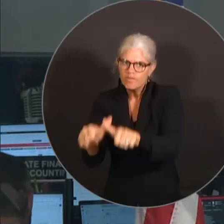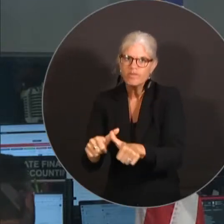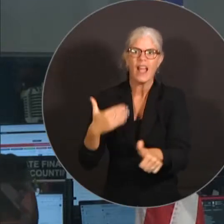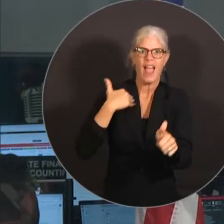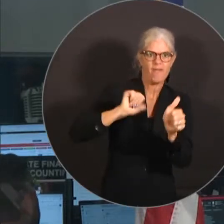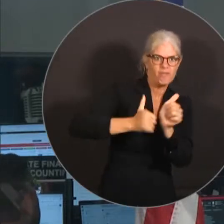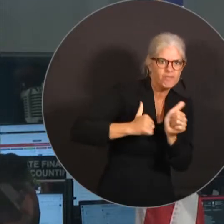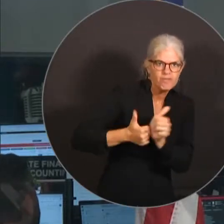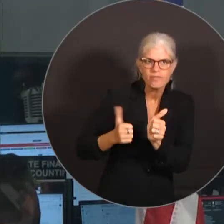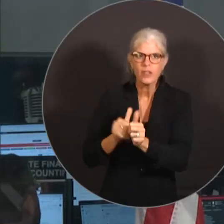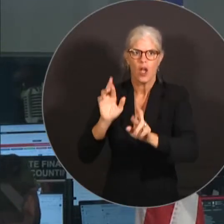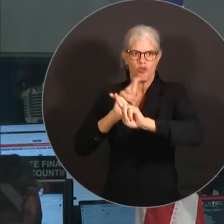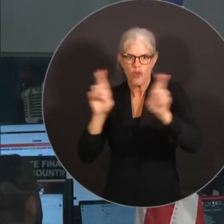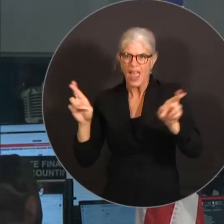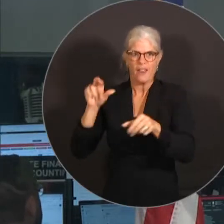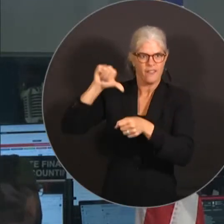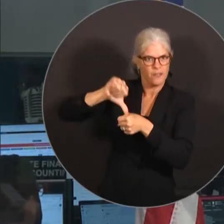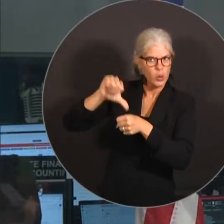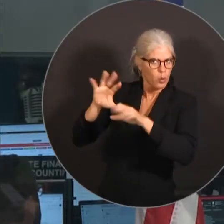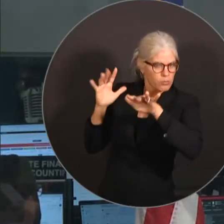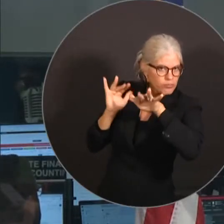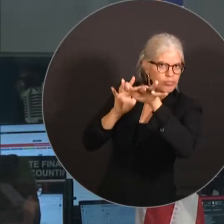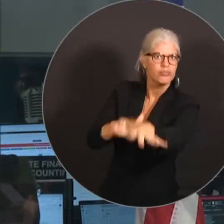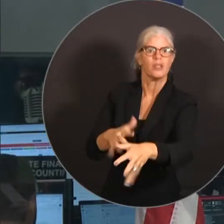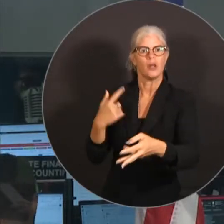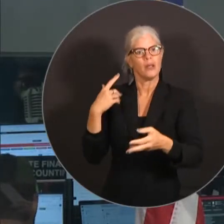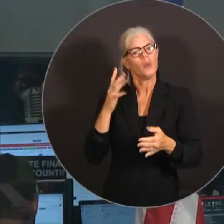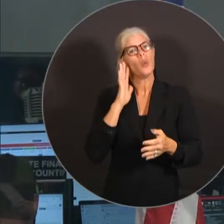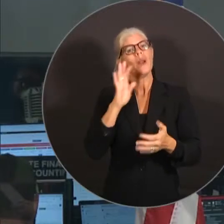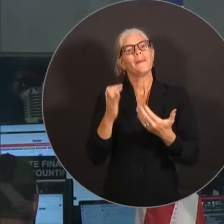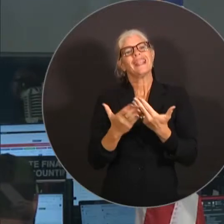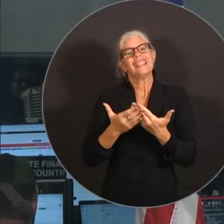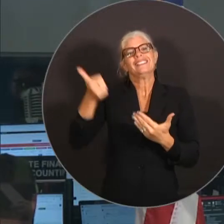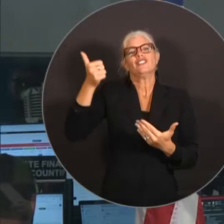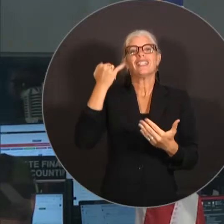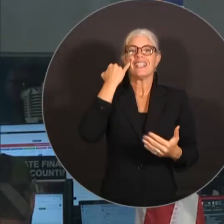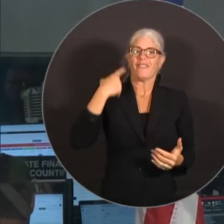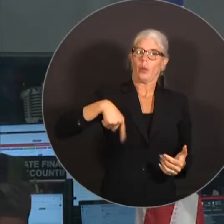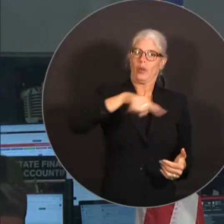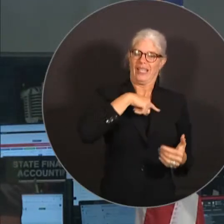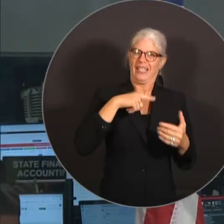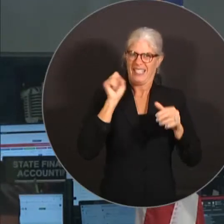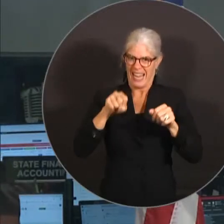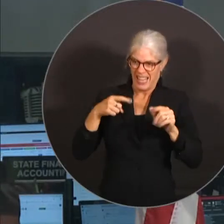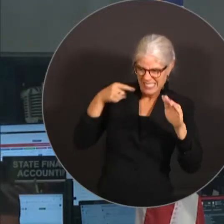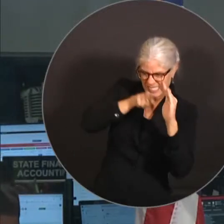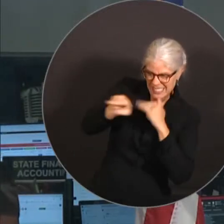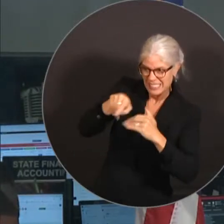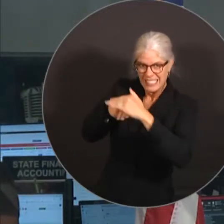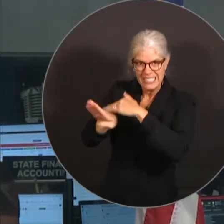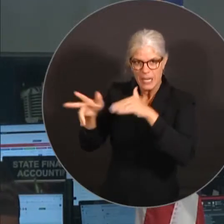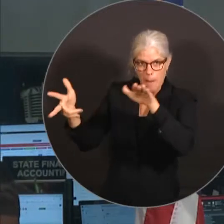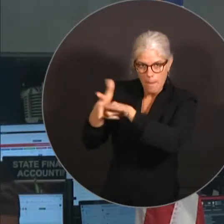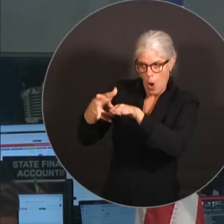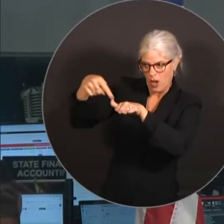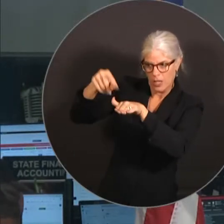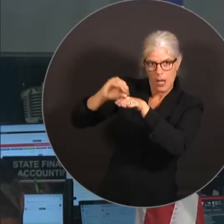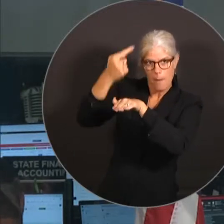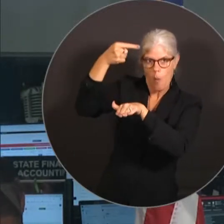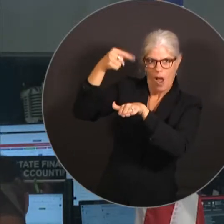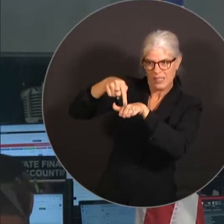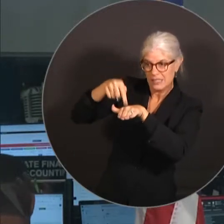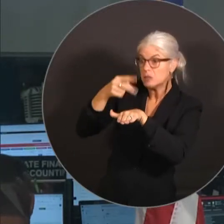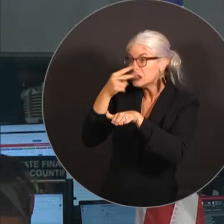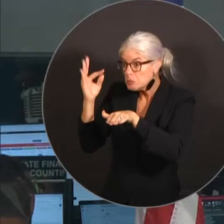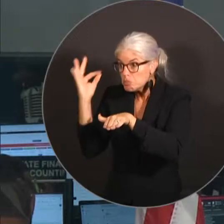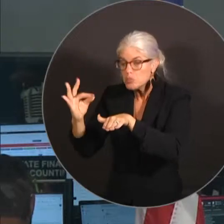fuel in where it needs to go, but it'd sure be a lot easier if we just get that coming into the ports. And so those are all going to be priorities from here on out. So